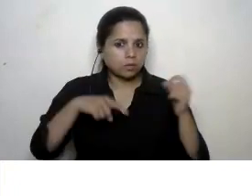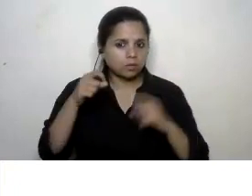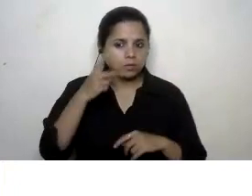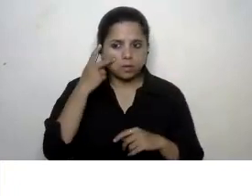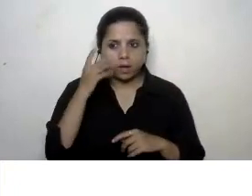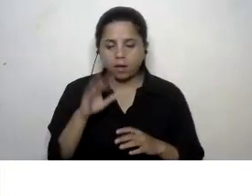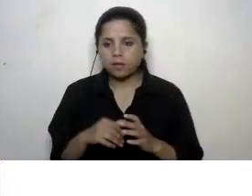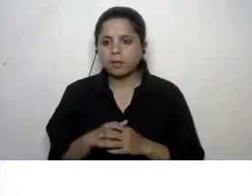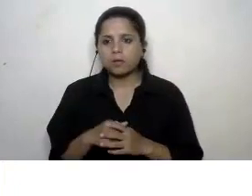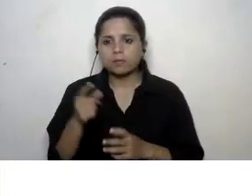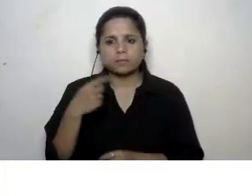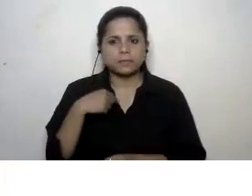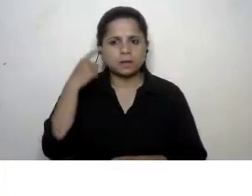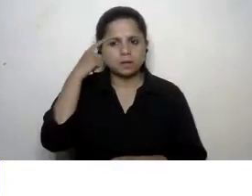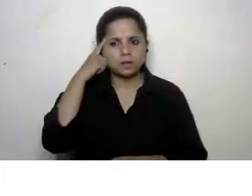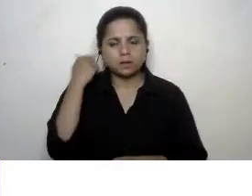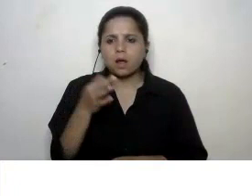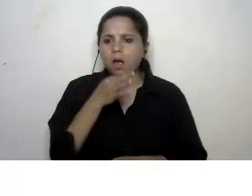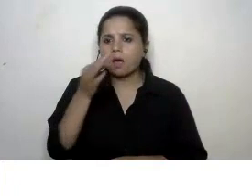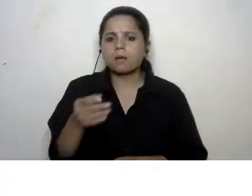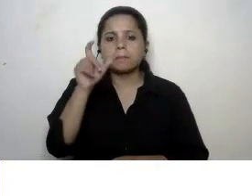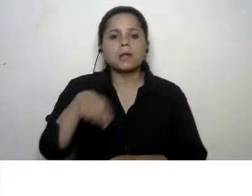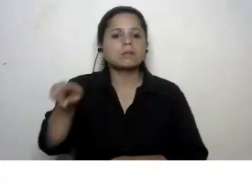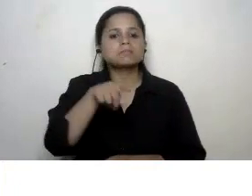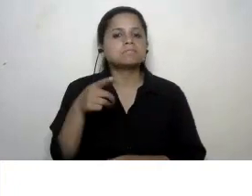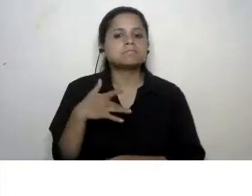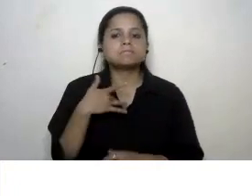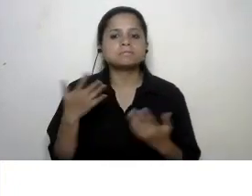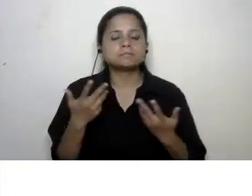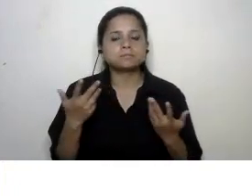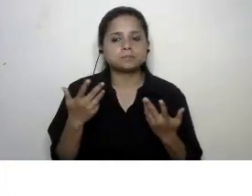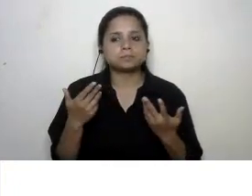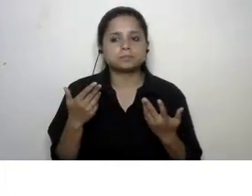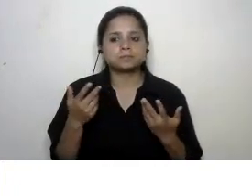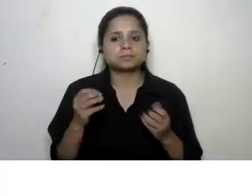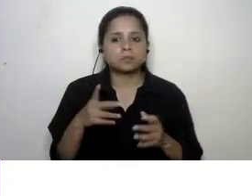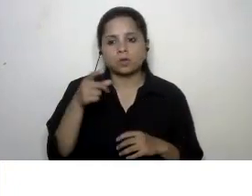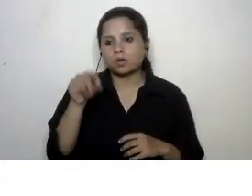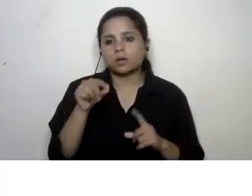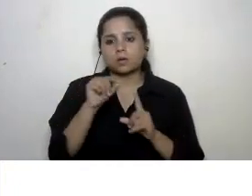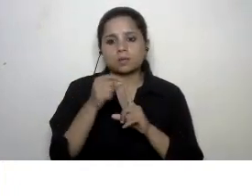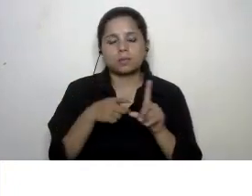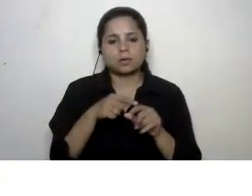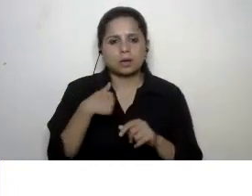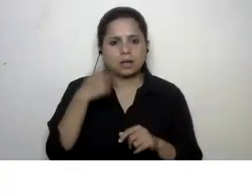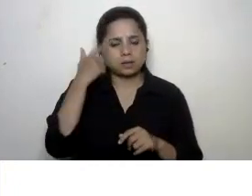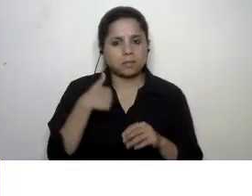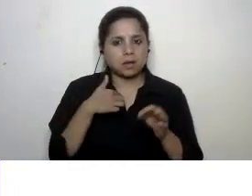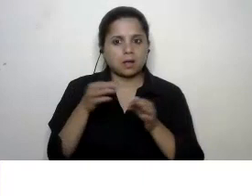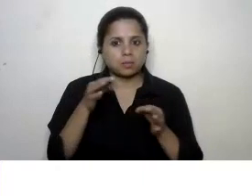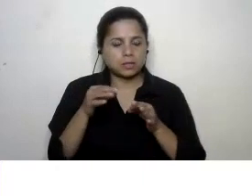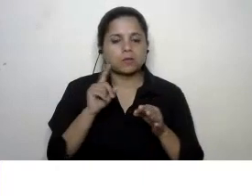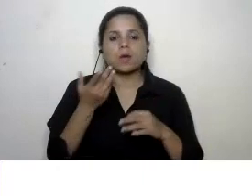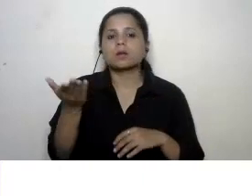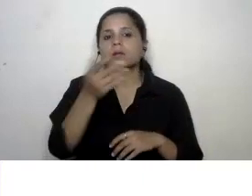Yes, I think let's ask our audience first before we express our thoughts.